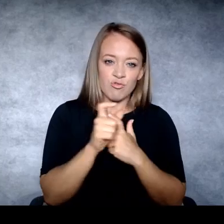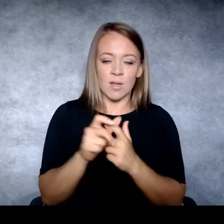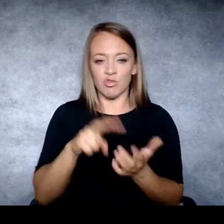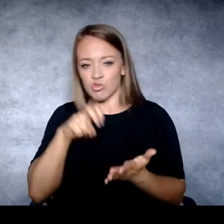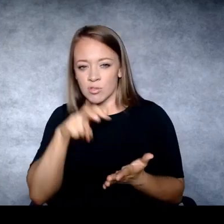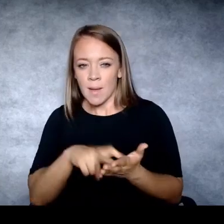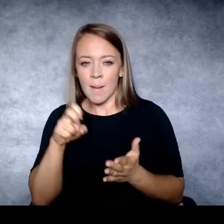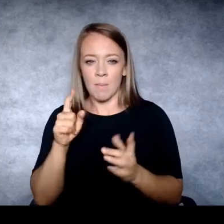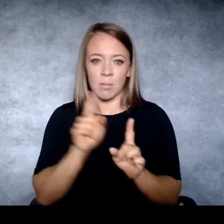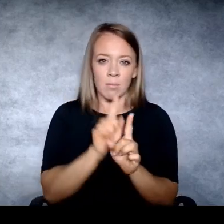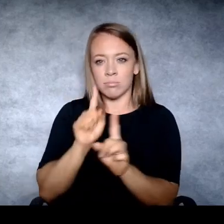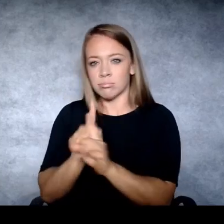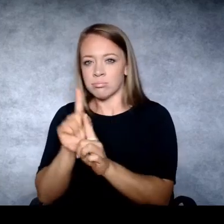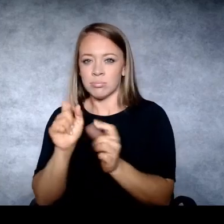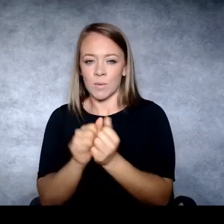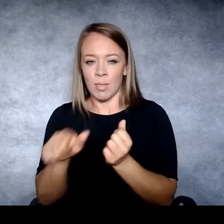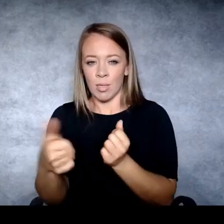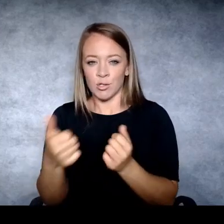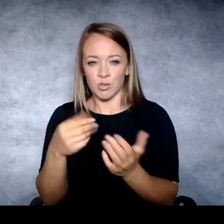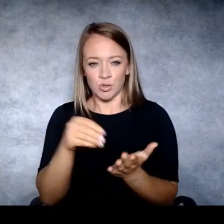accidentally hitting others while doing so.